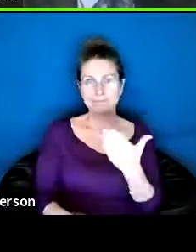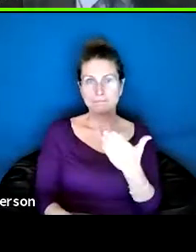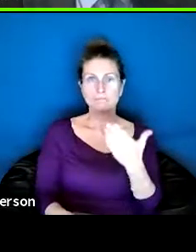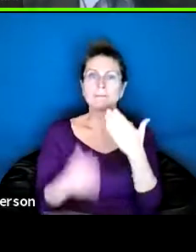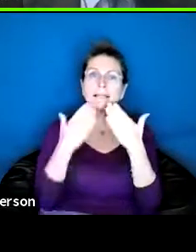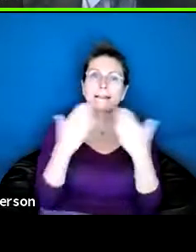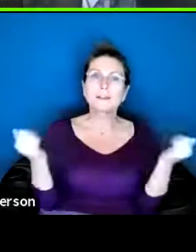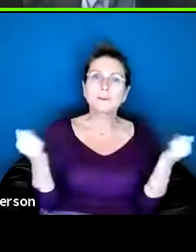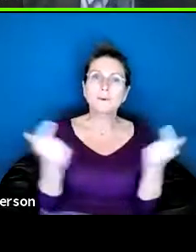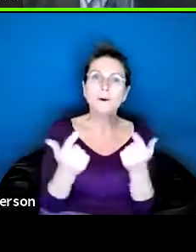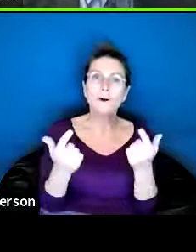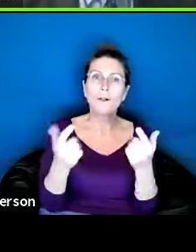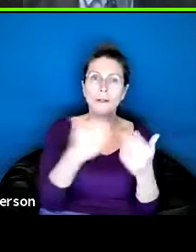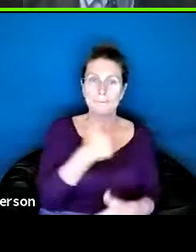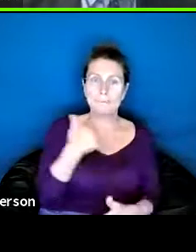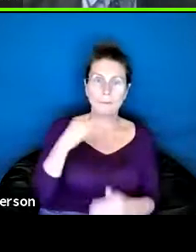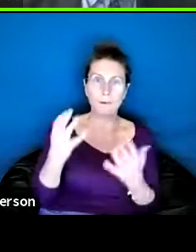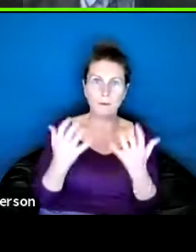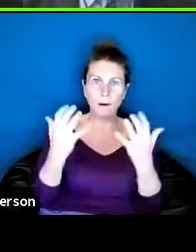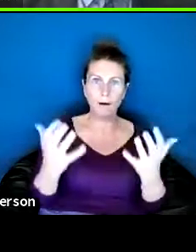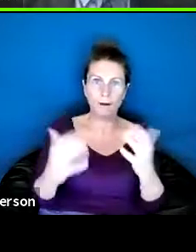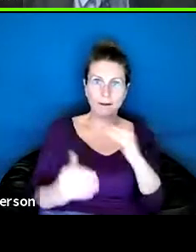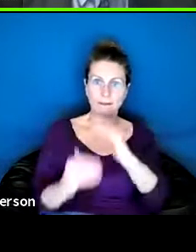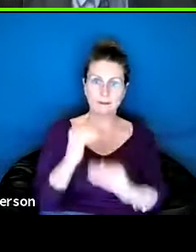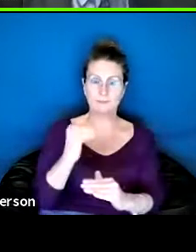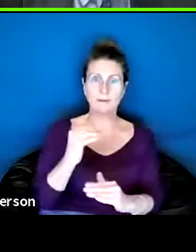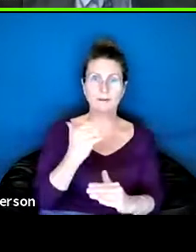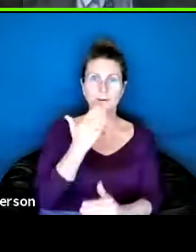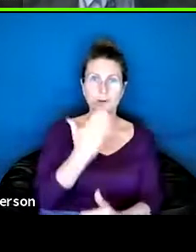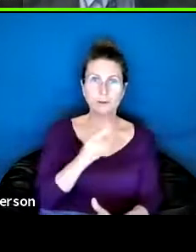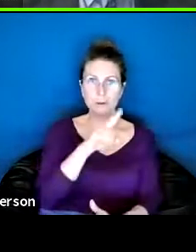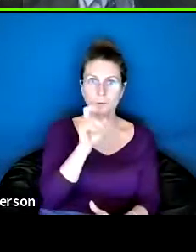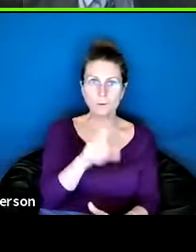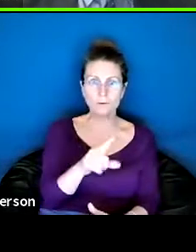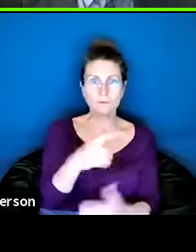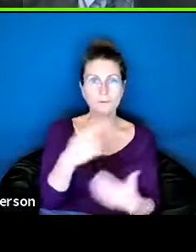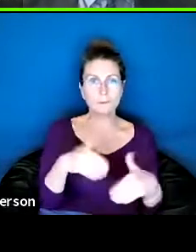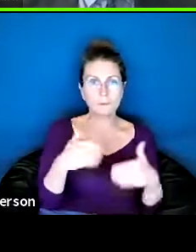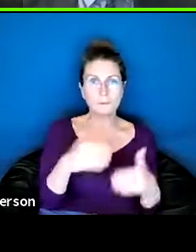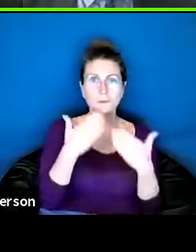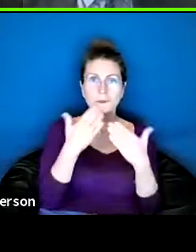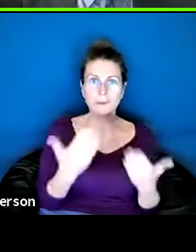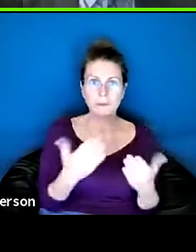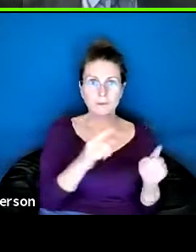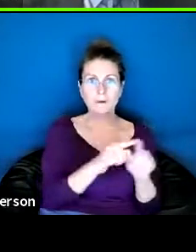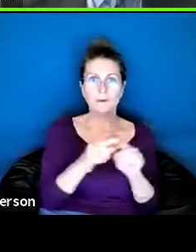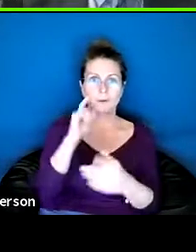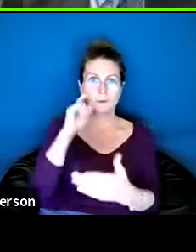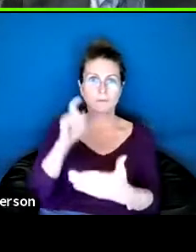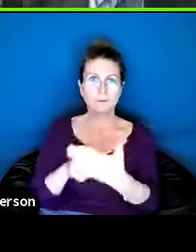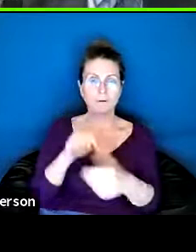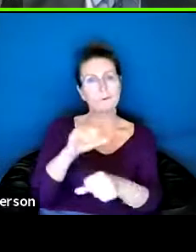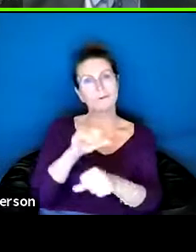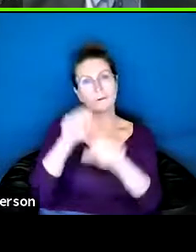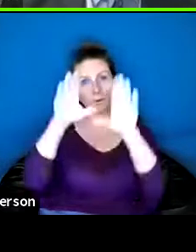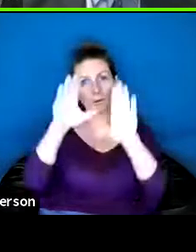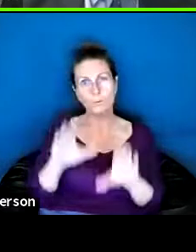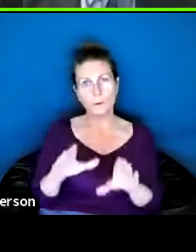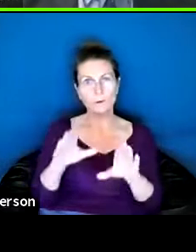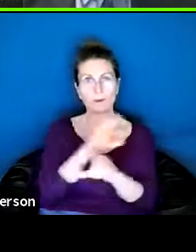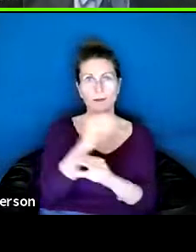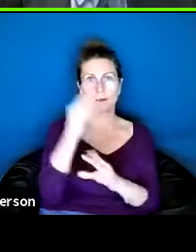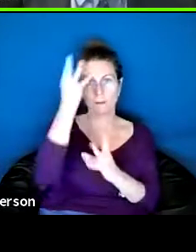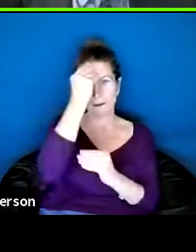the members of the audience who sent in such thoughtful questions. And of course, to acknowledge the wonderful and